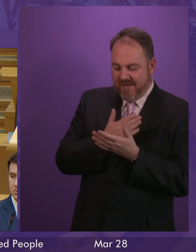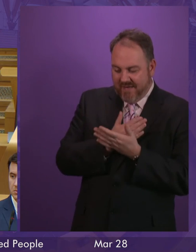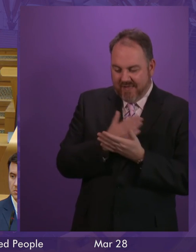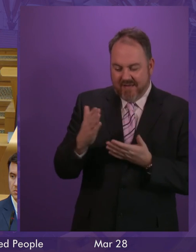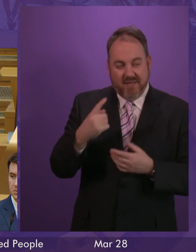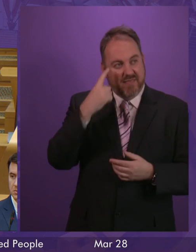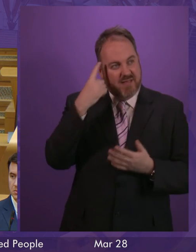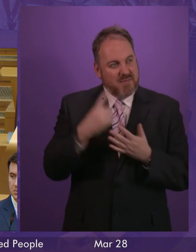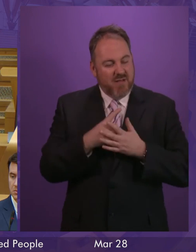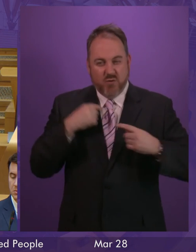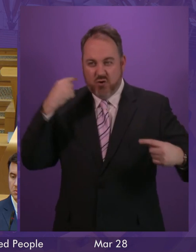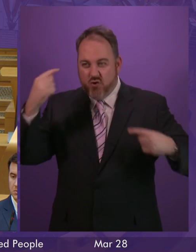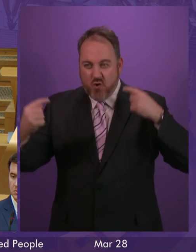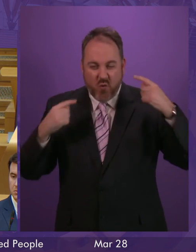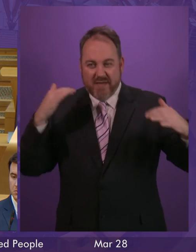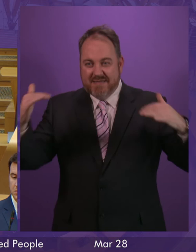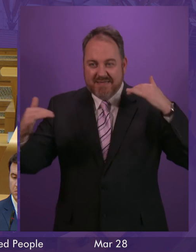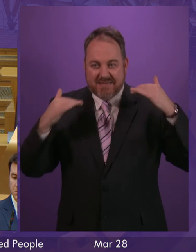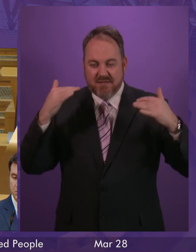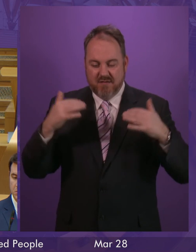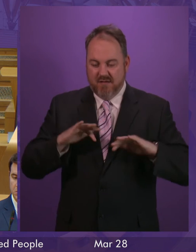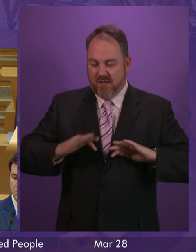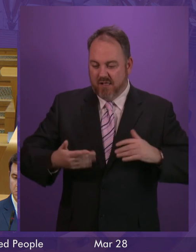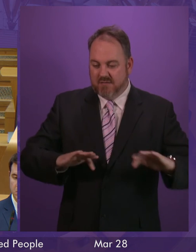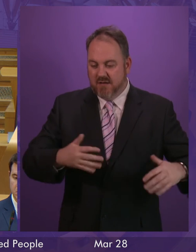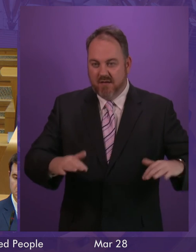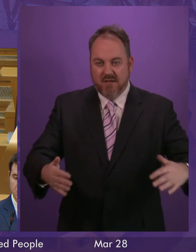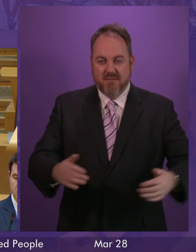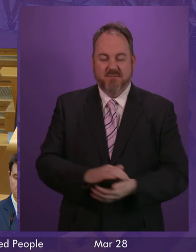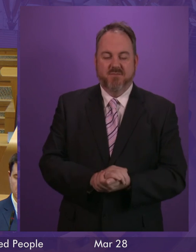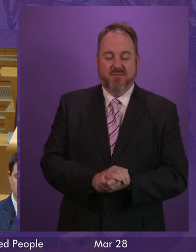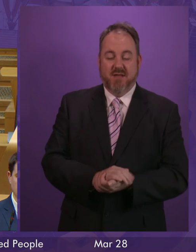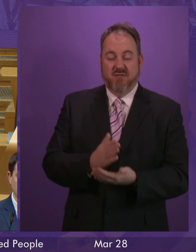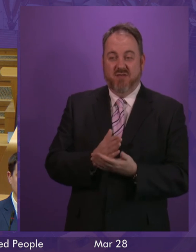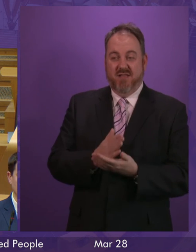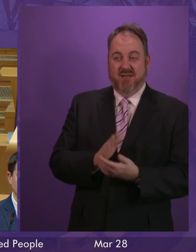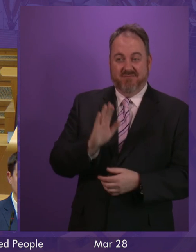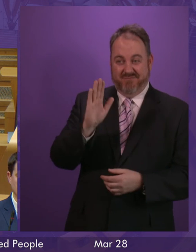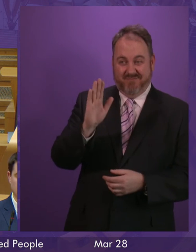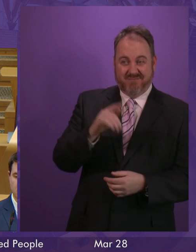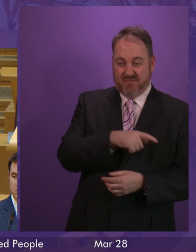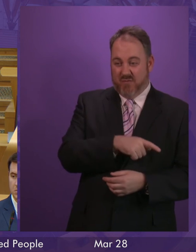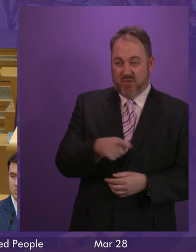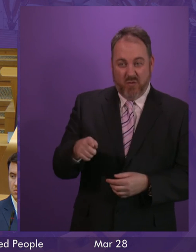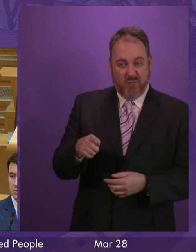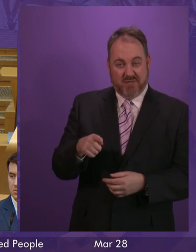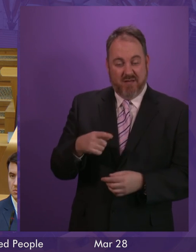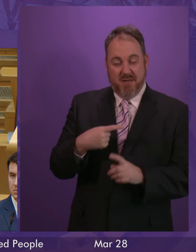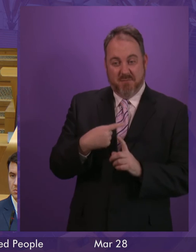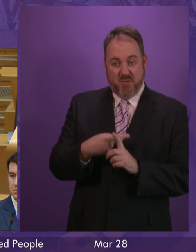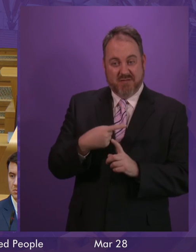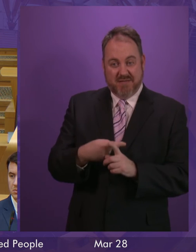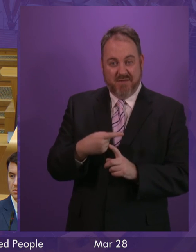noise, clutter in the work environment. And this was the point I was attempting to make in my view Those aren't just things that help people with